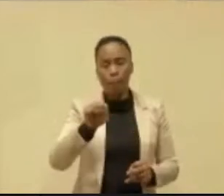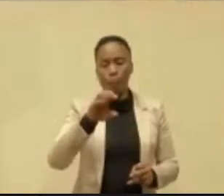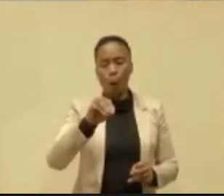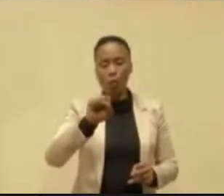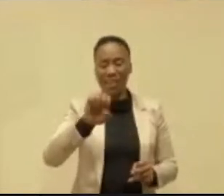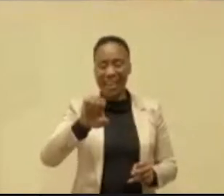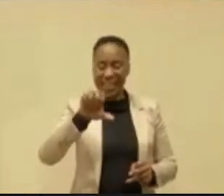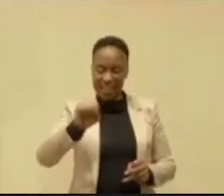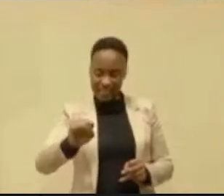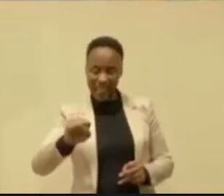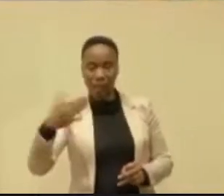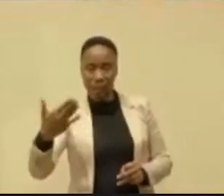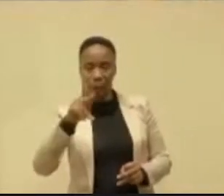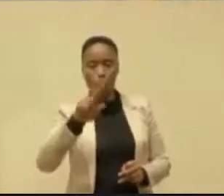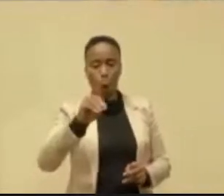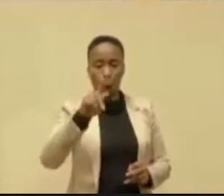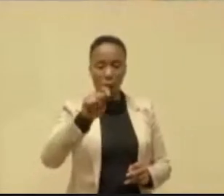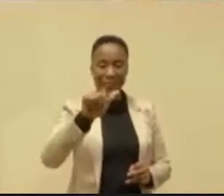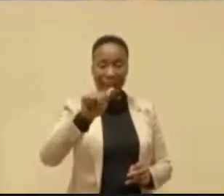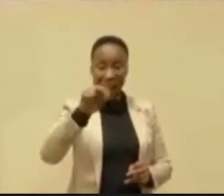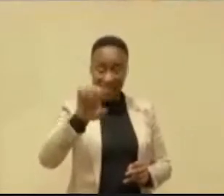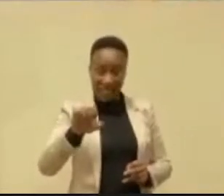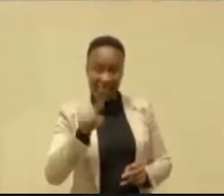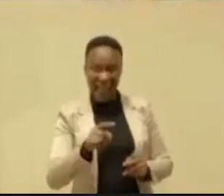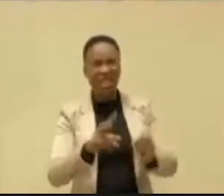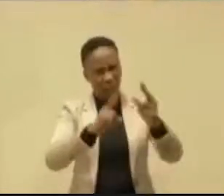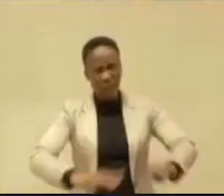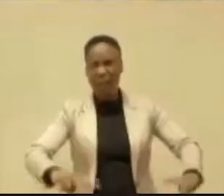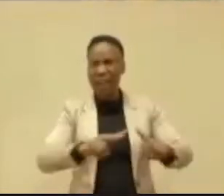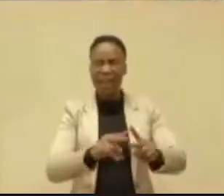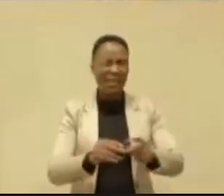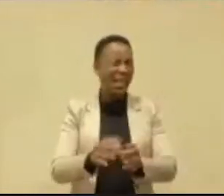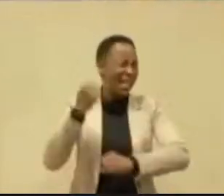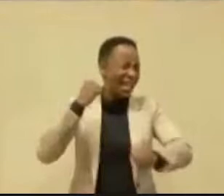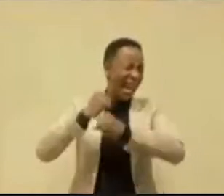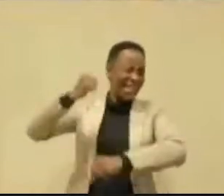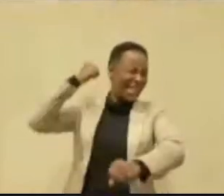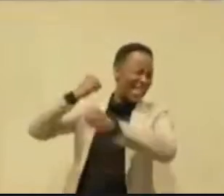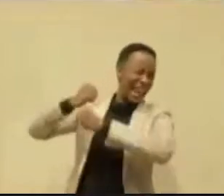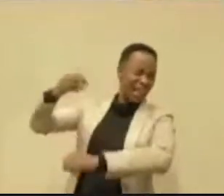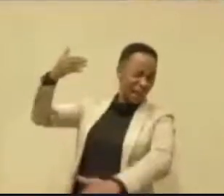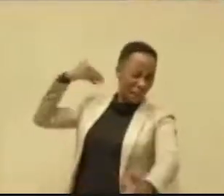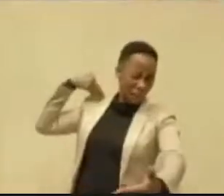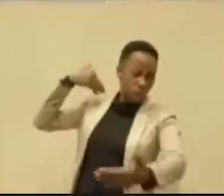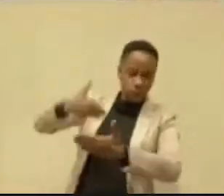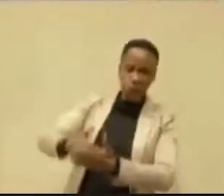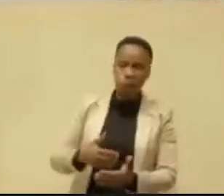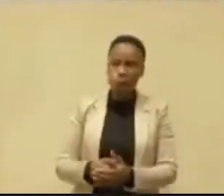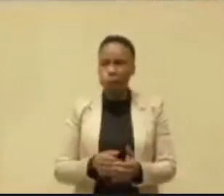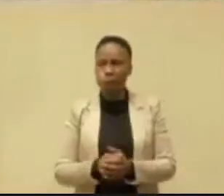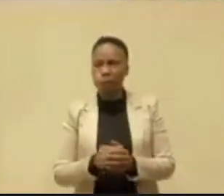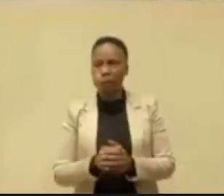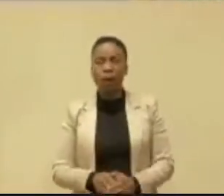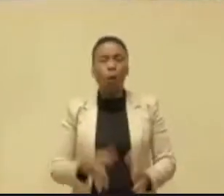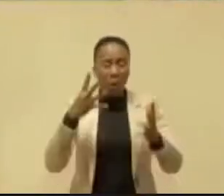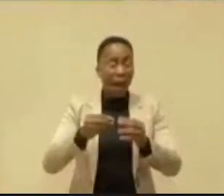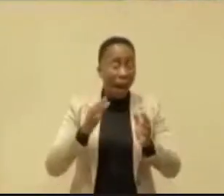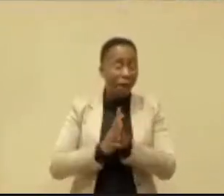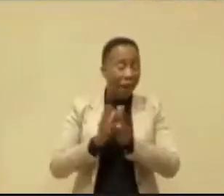village which of which we've been situated